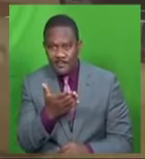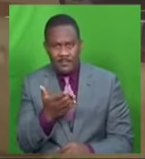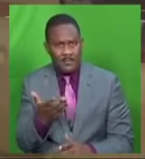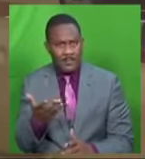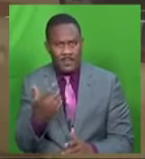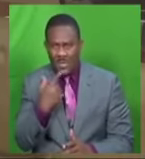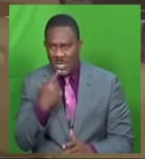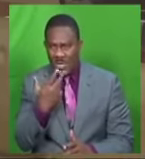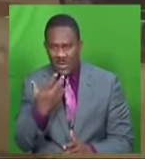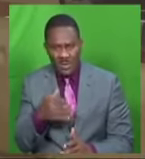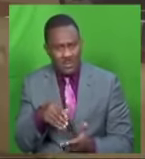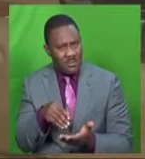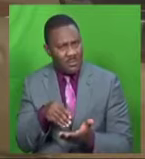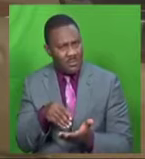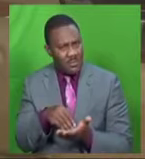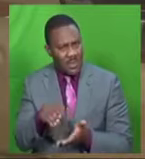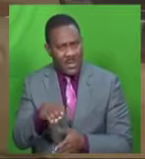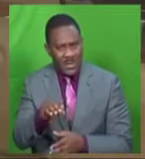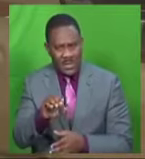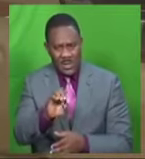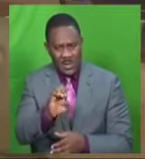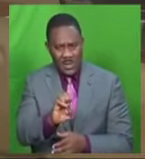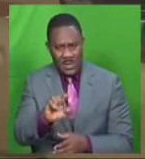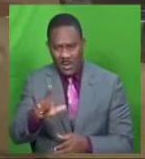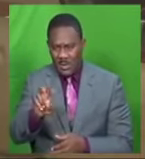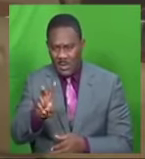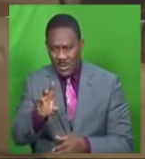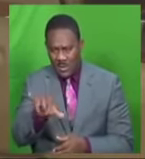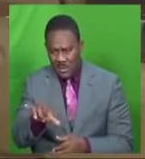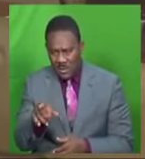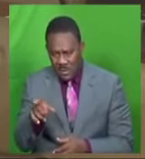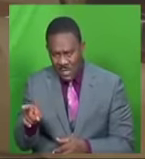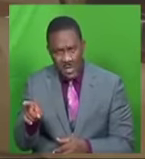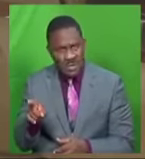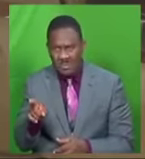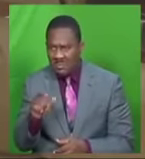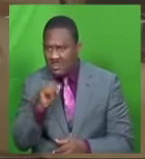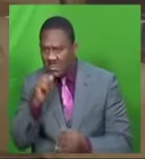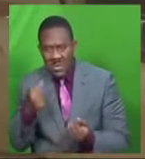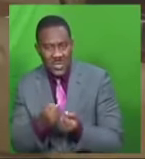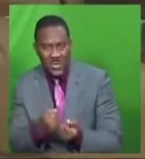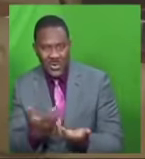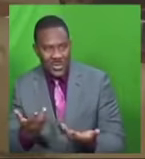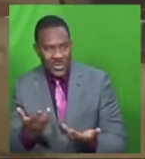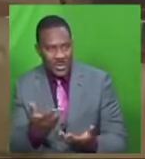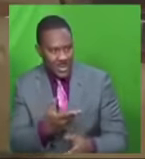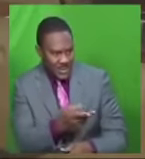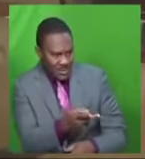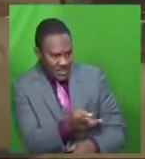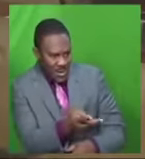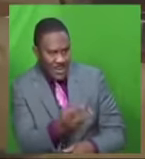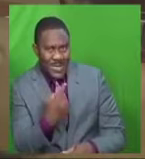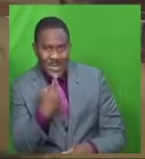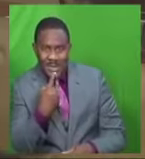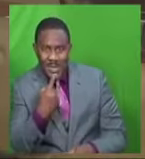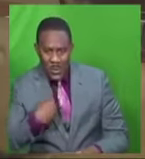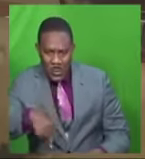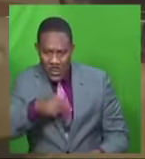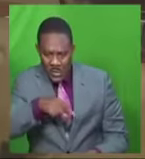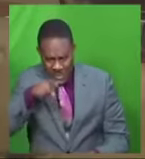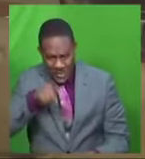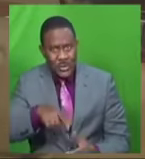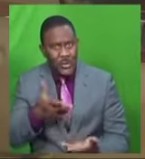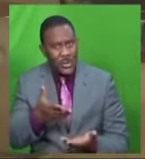us to pay e-levy, which Dr. Bawumia kicked against strongly. And so that is why I'm thinking that this